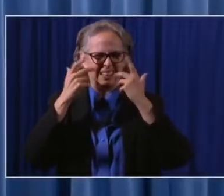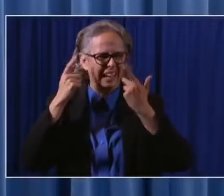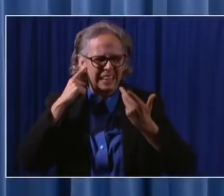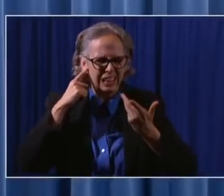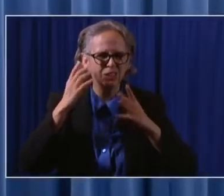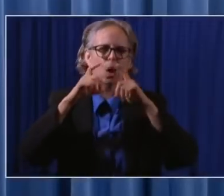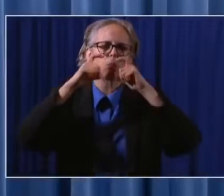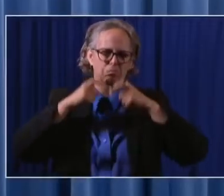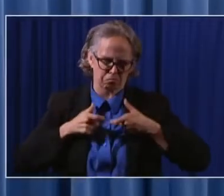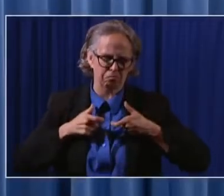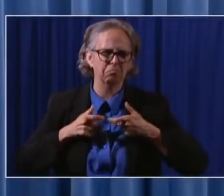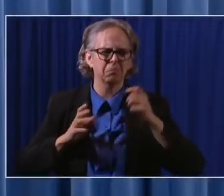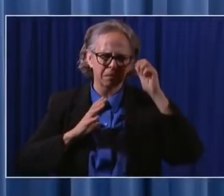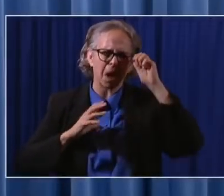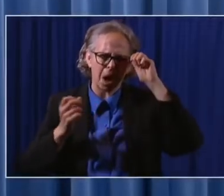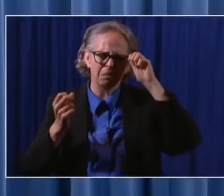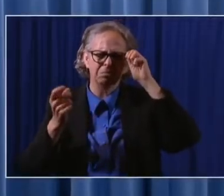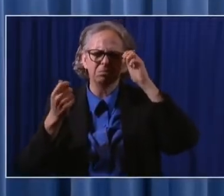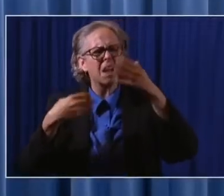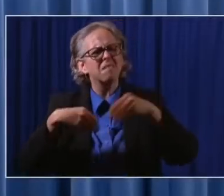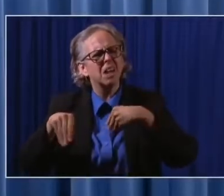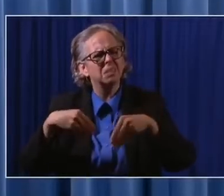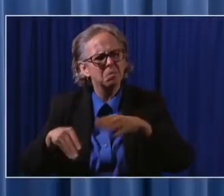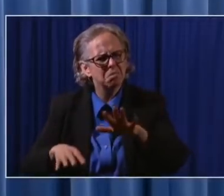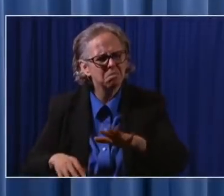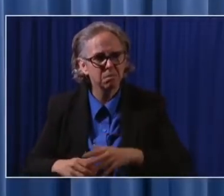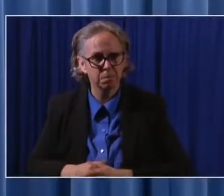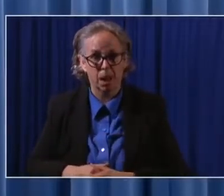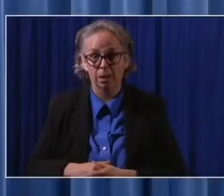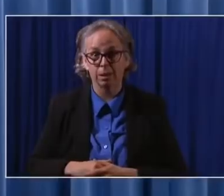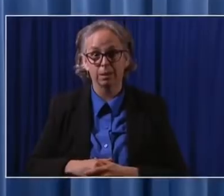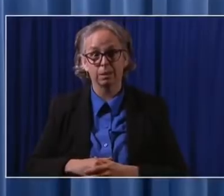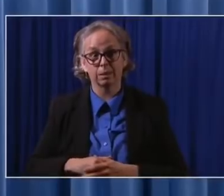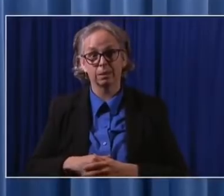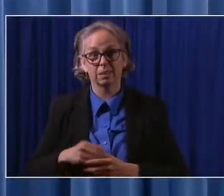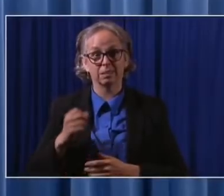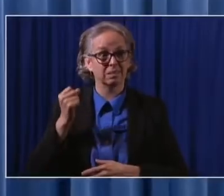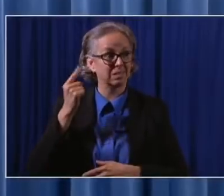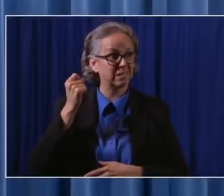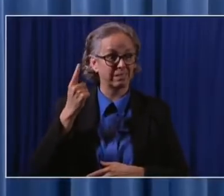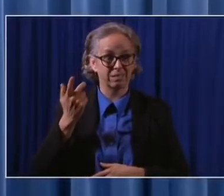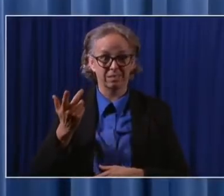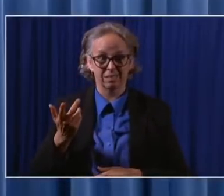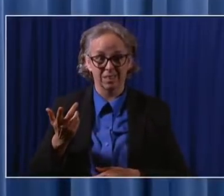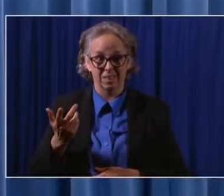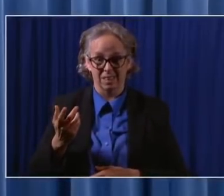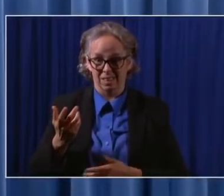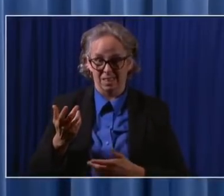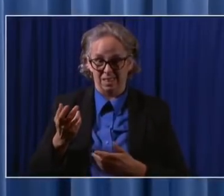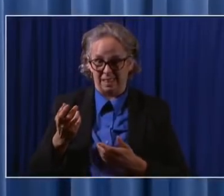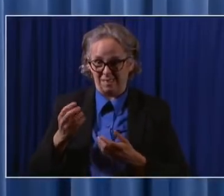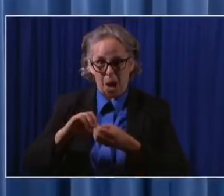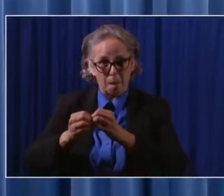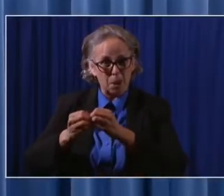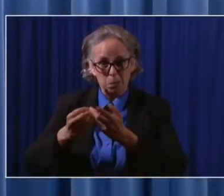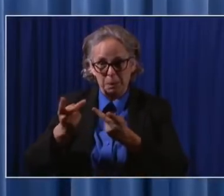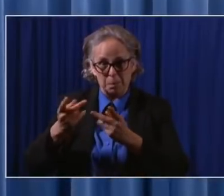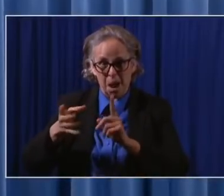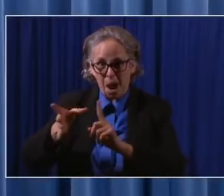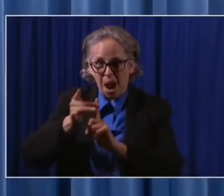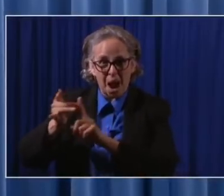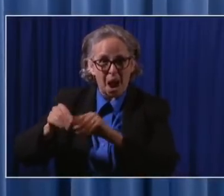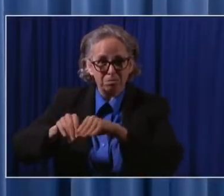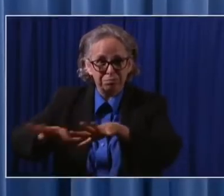touch, but for us to ignore a significant gatherings that do in fact